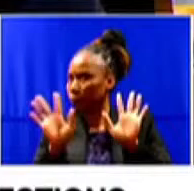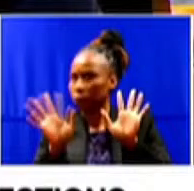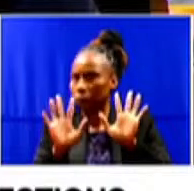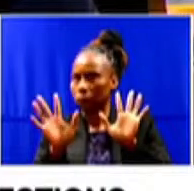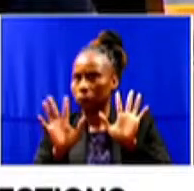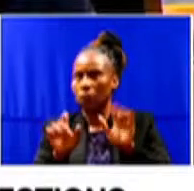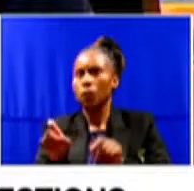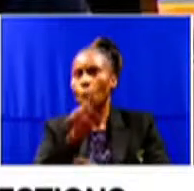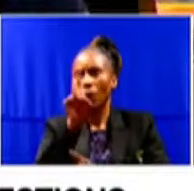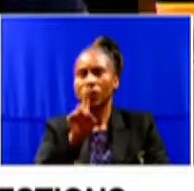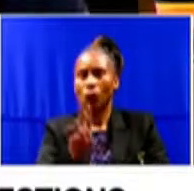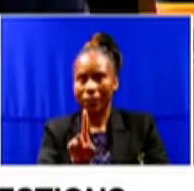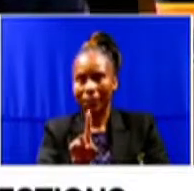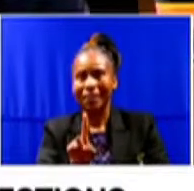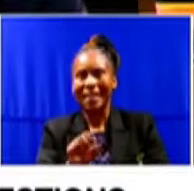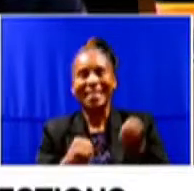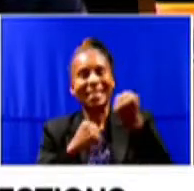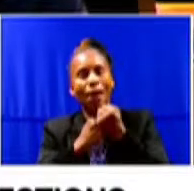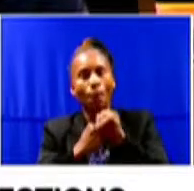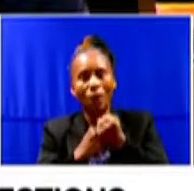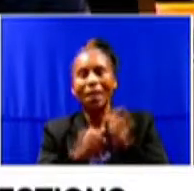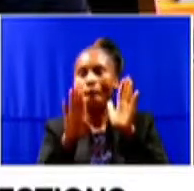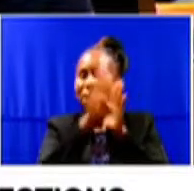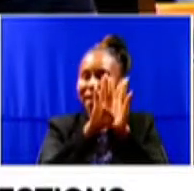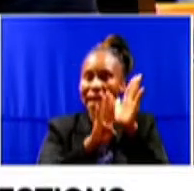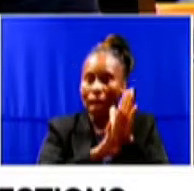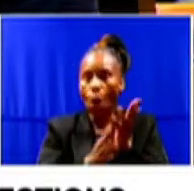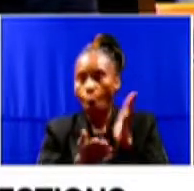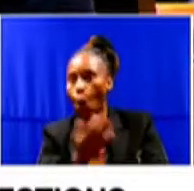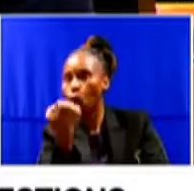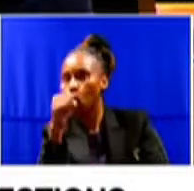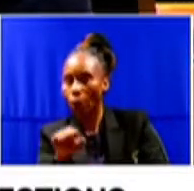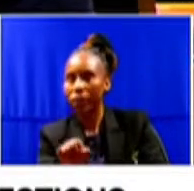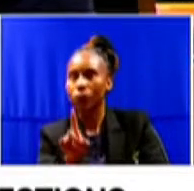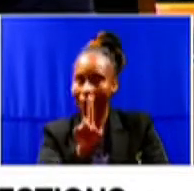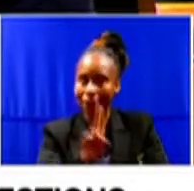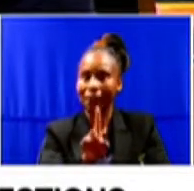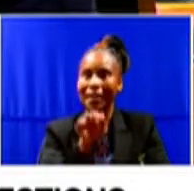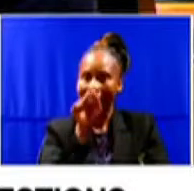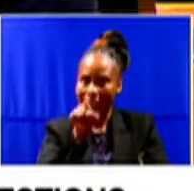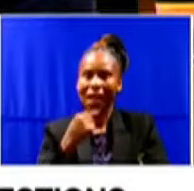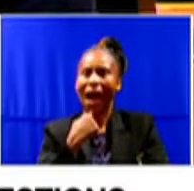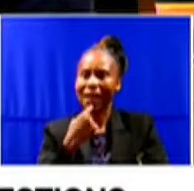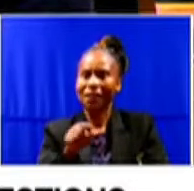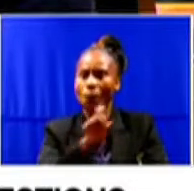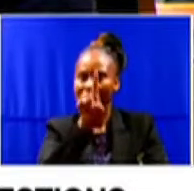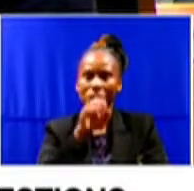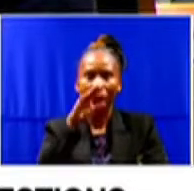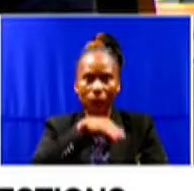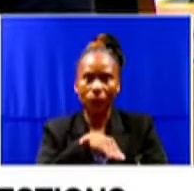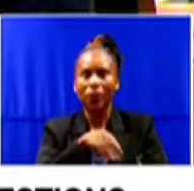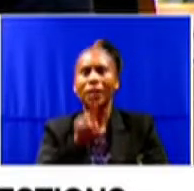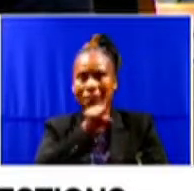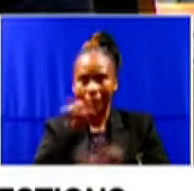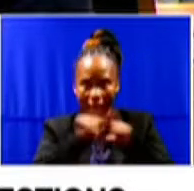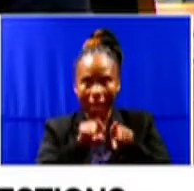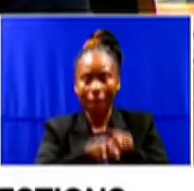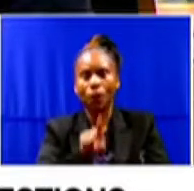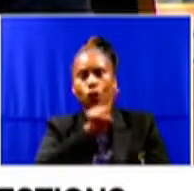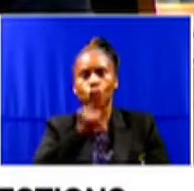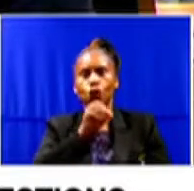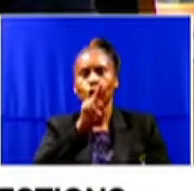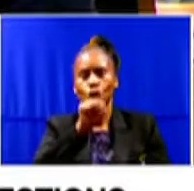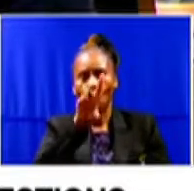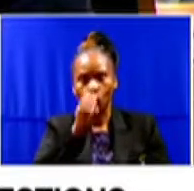would he support the bill or not? No. He hasn't answered that question. Now, let's not make the same mistake the Zondo Commission has criticised